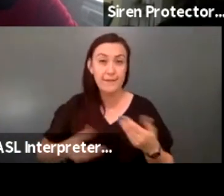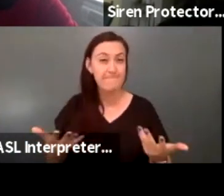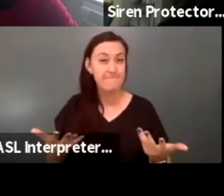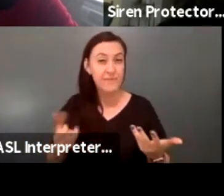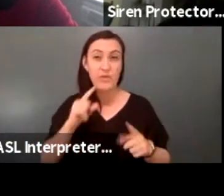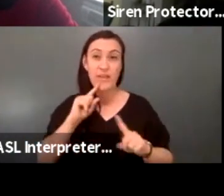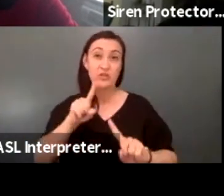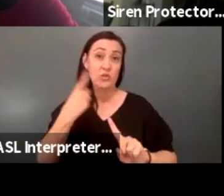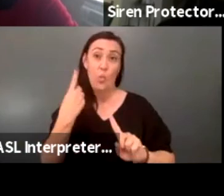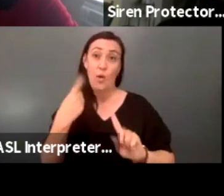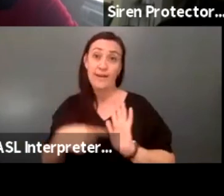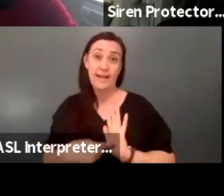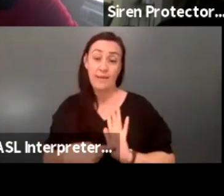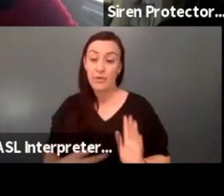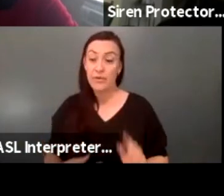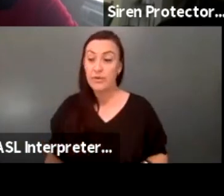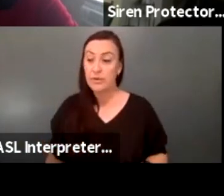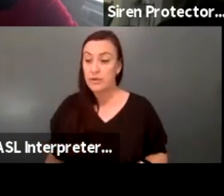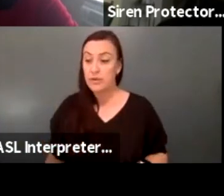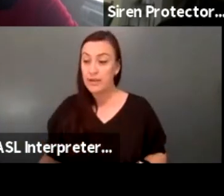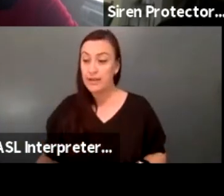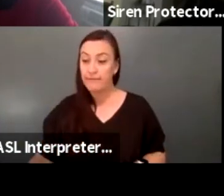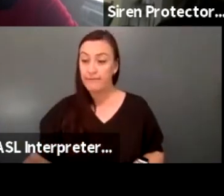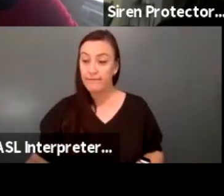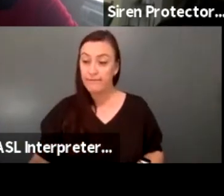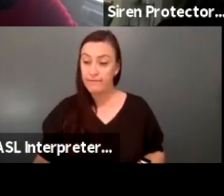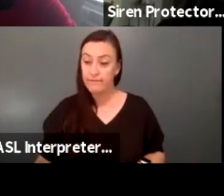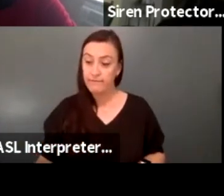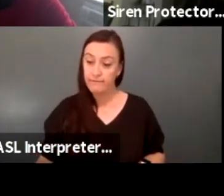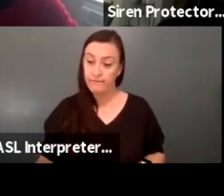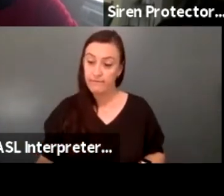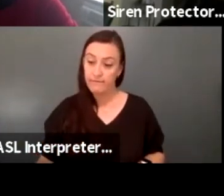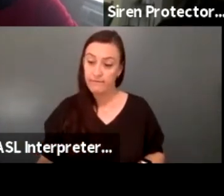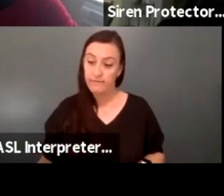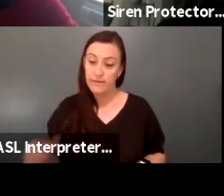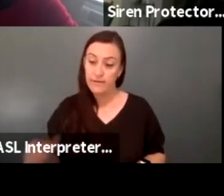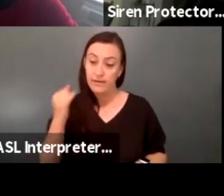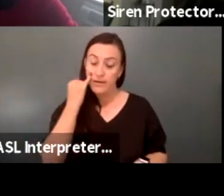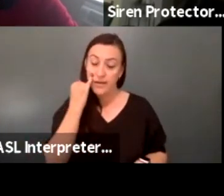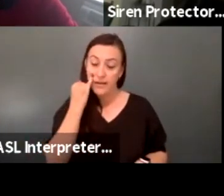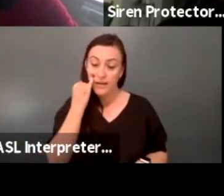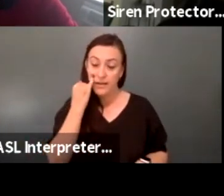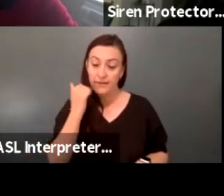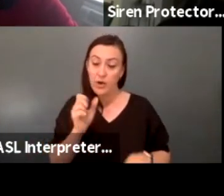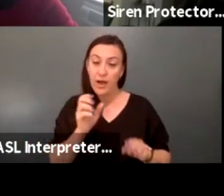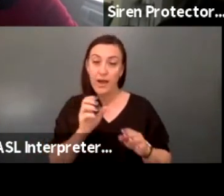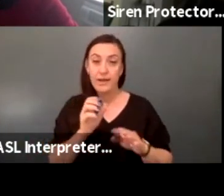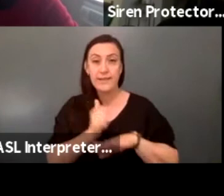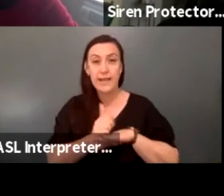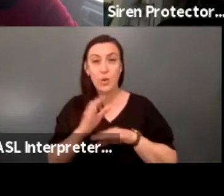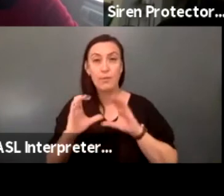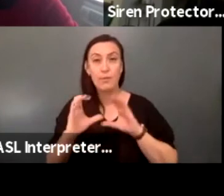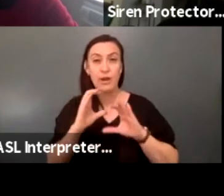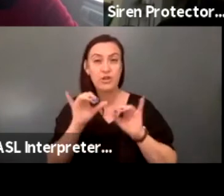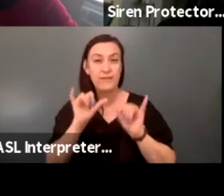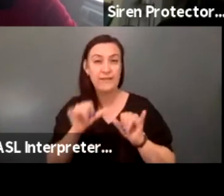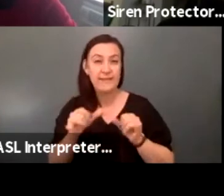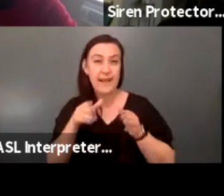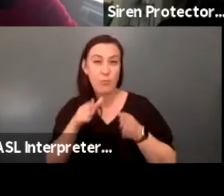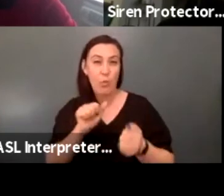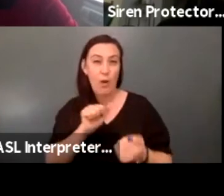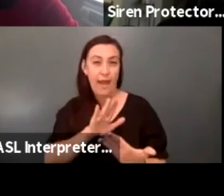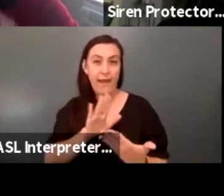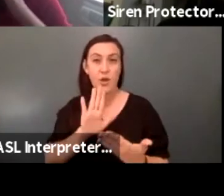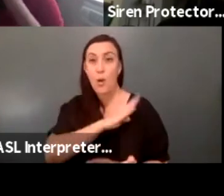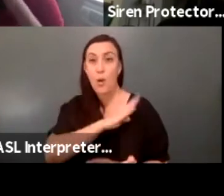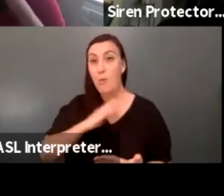one example. You know, if you aren't organizing your communications in the same way, are your board